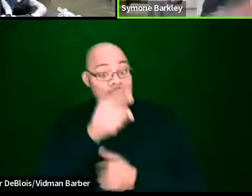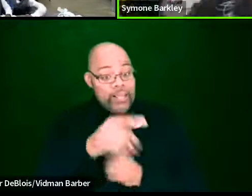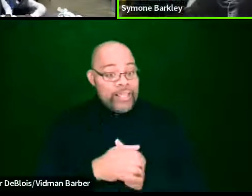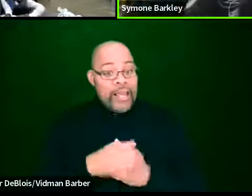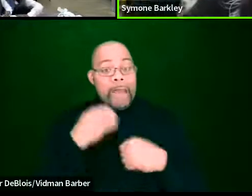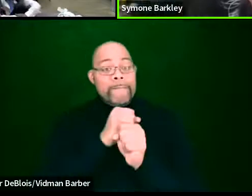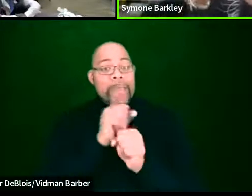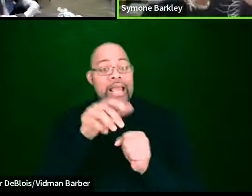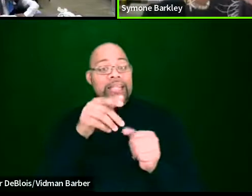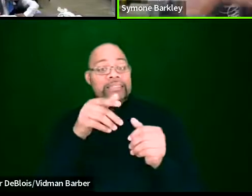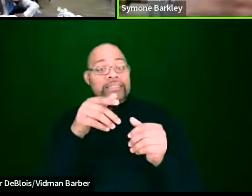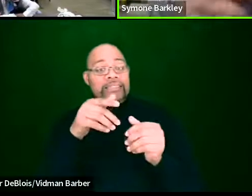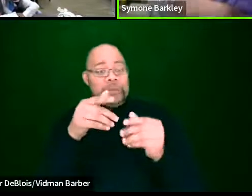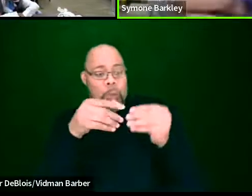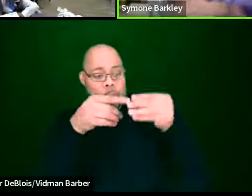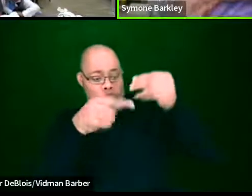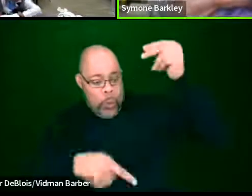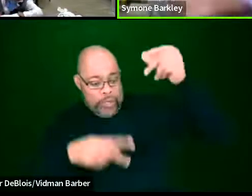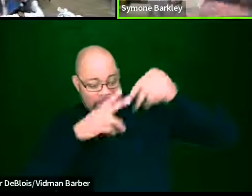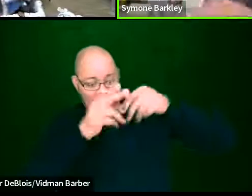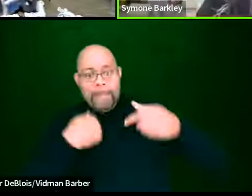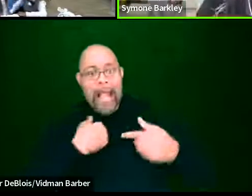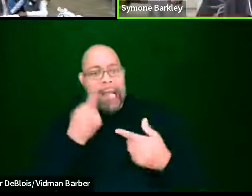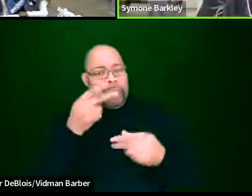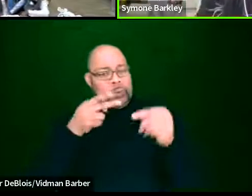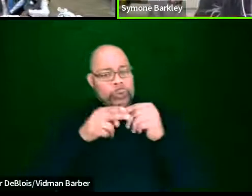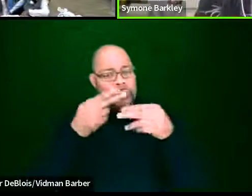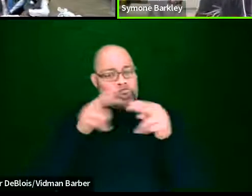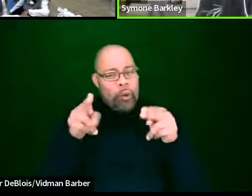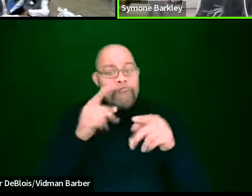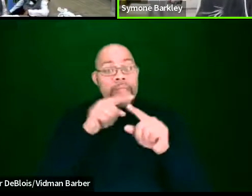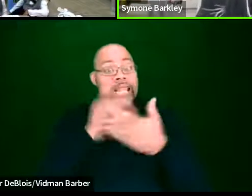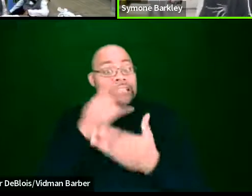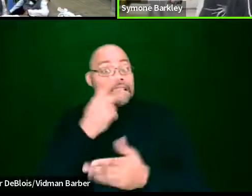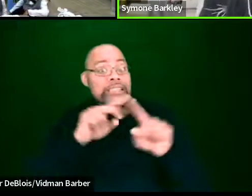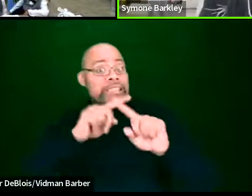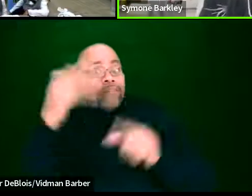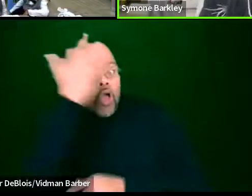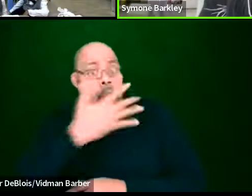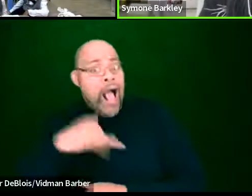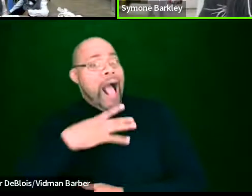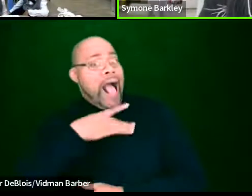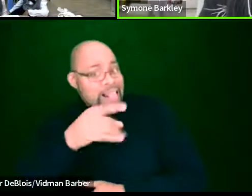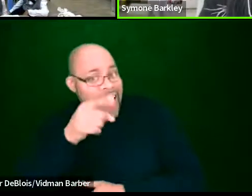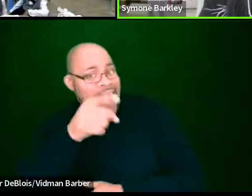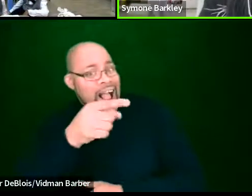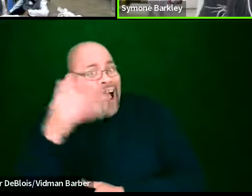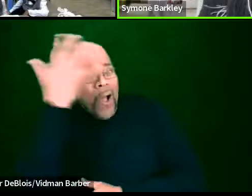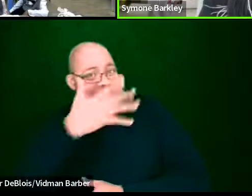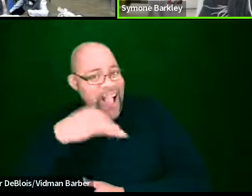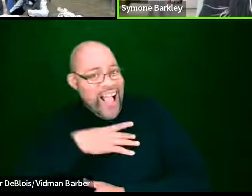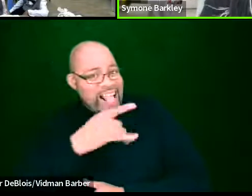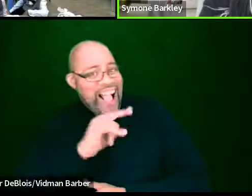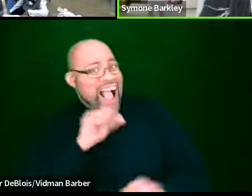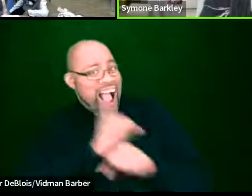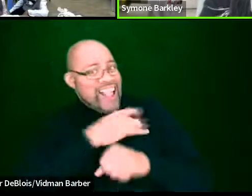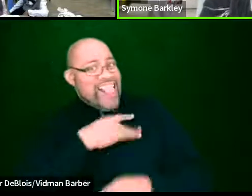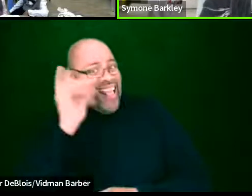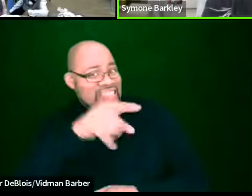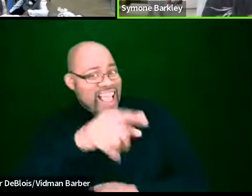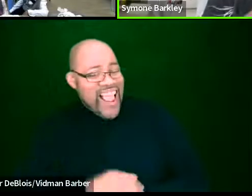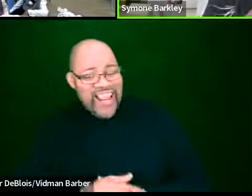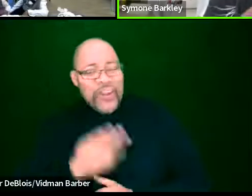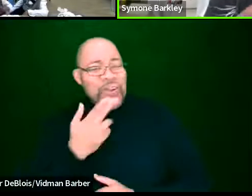made their slits kind of long and mine were a little bit short. But that's a different look. I like that look though. I actually like that.